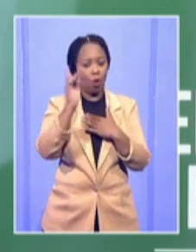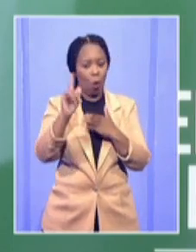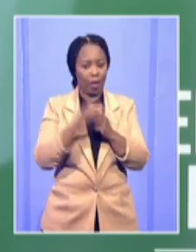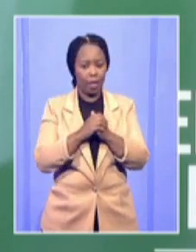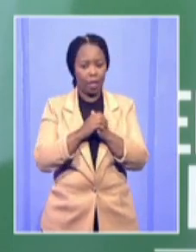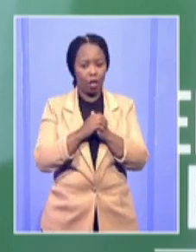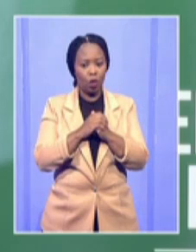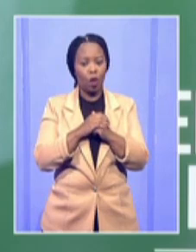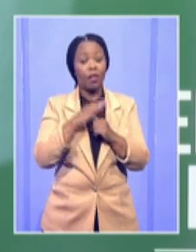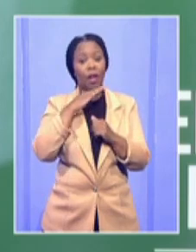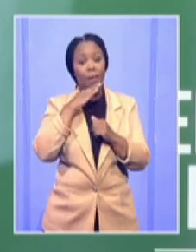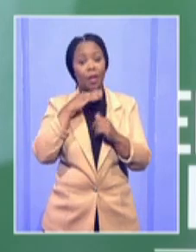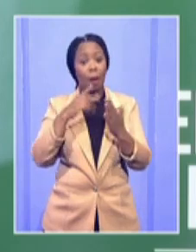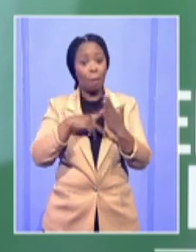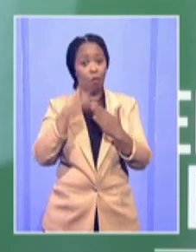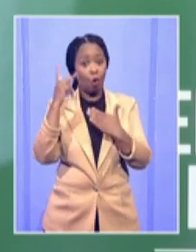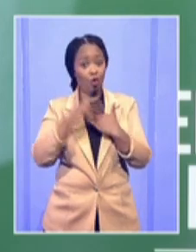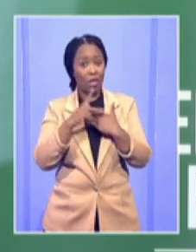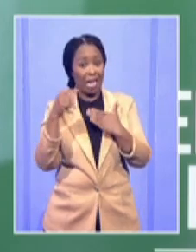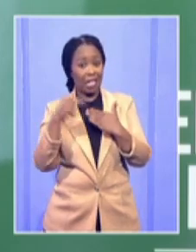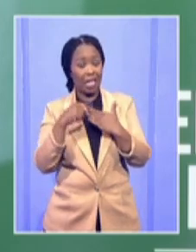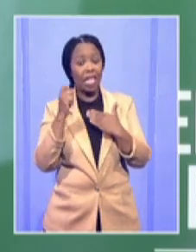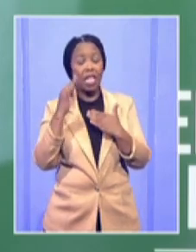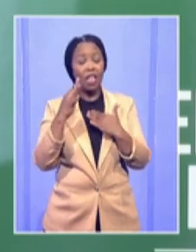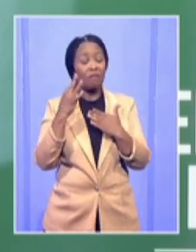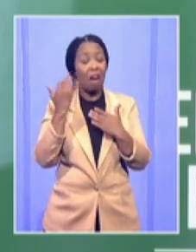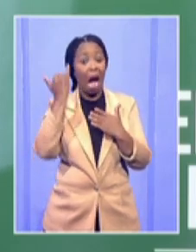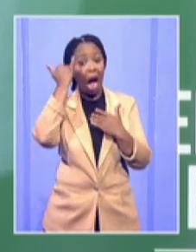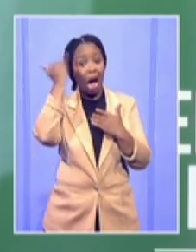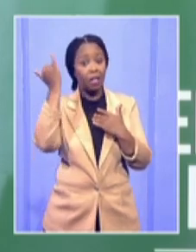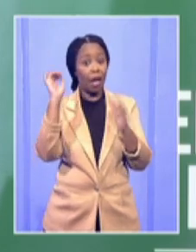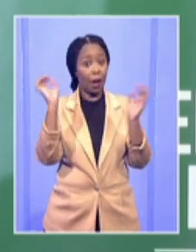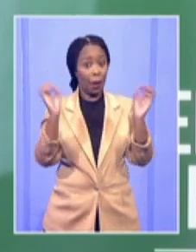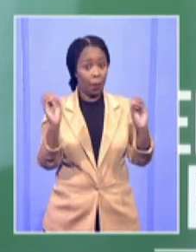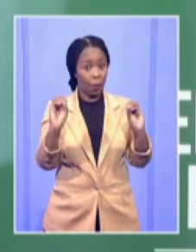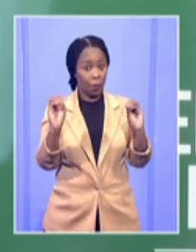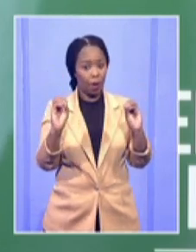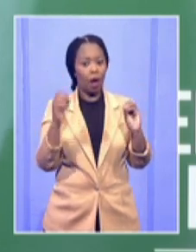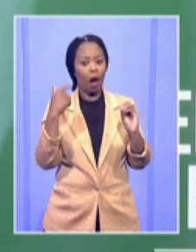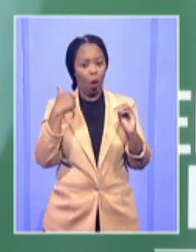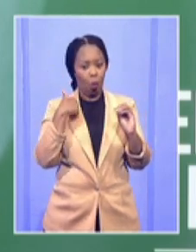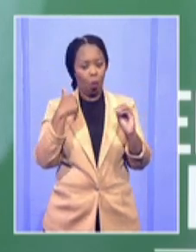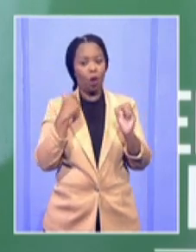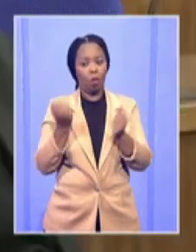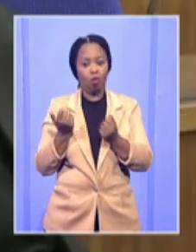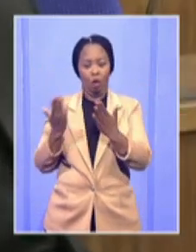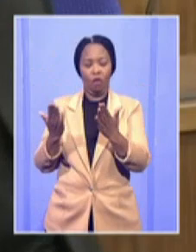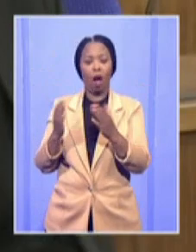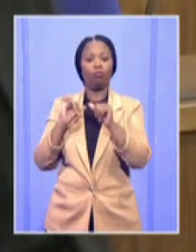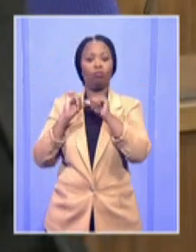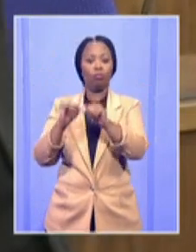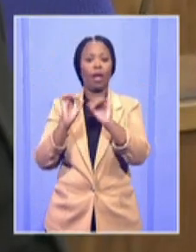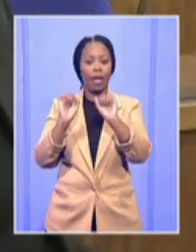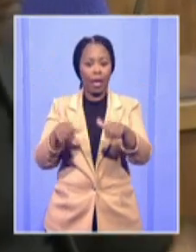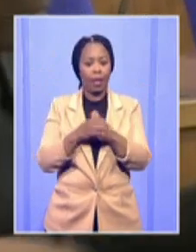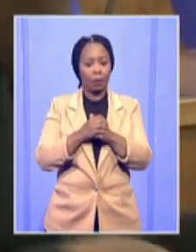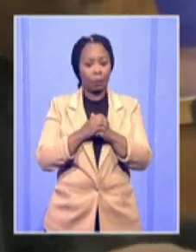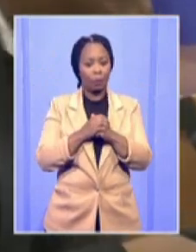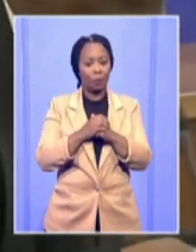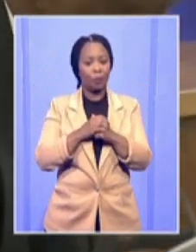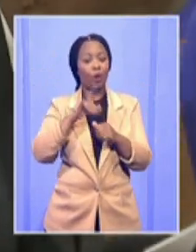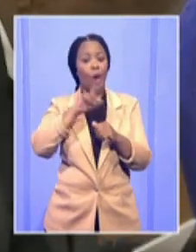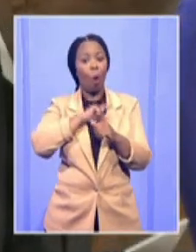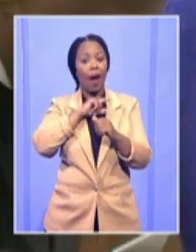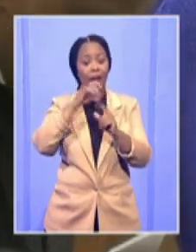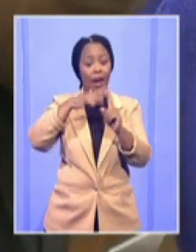projects that if we run out of ideas for evidence, Mr. Mashamba will keep providing, such that we sustain this environment